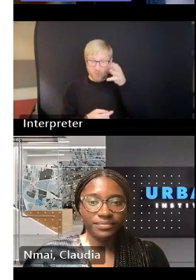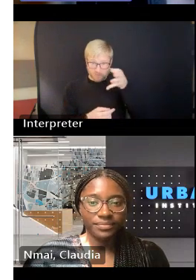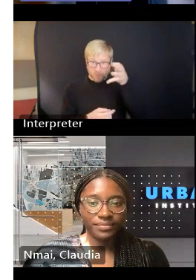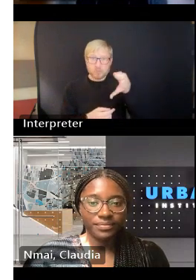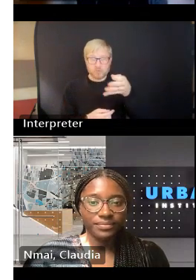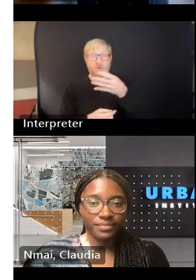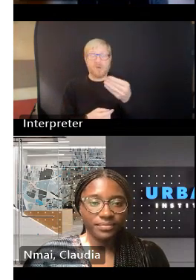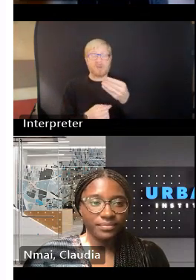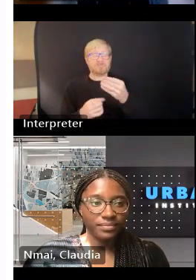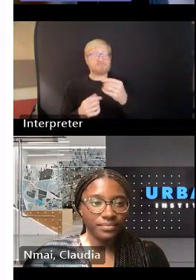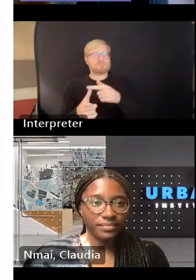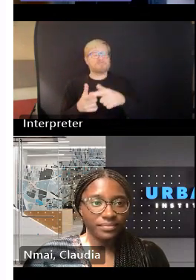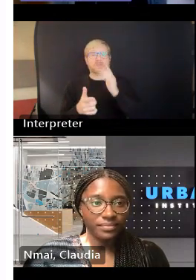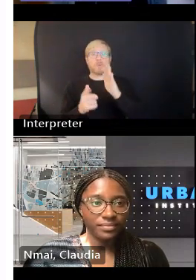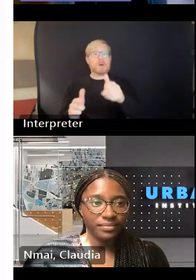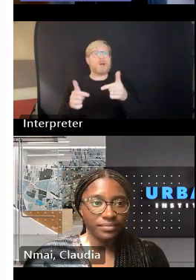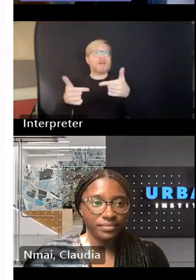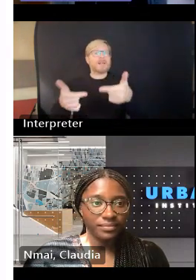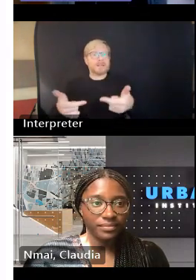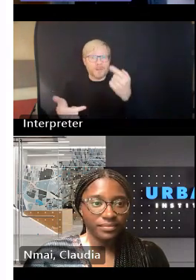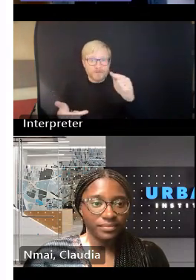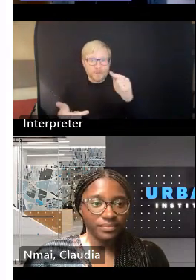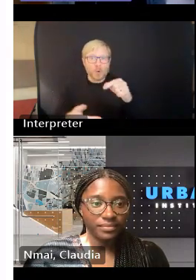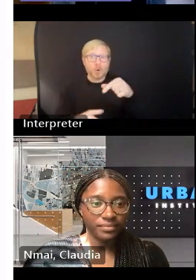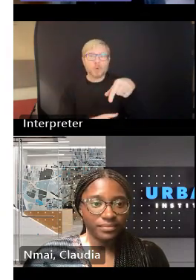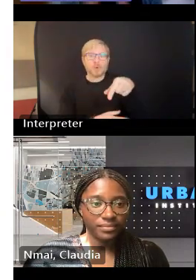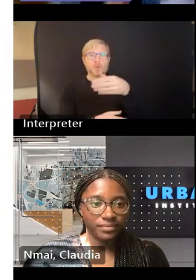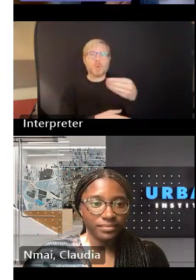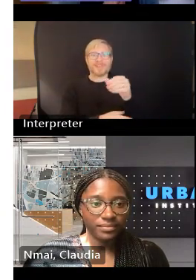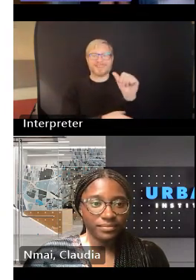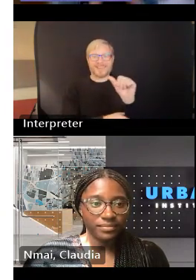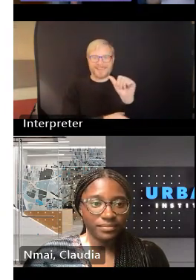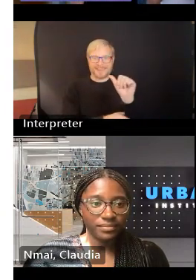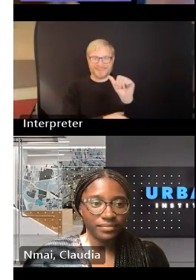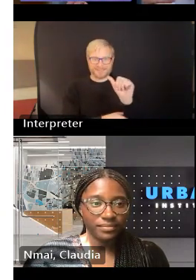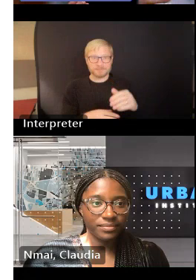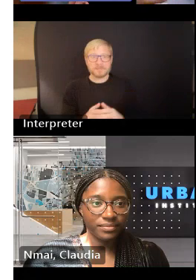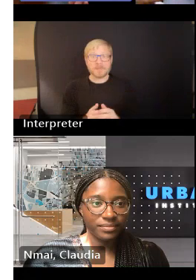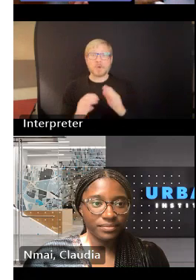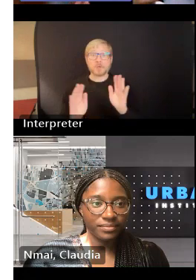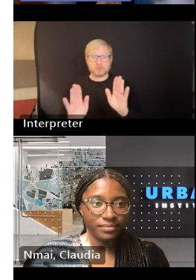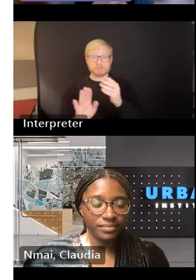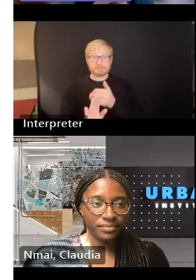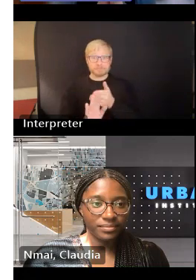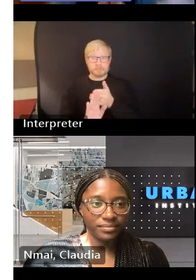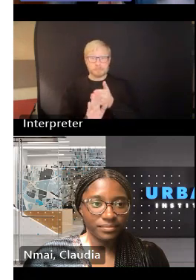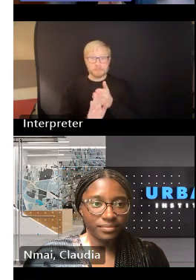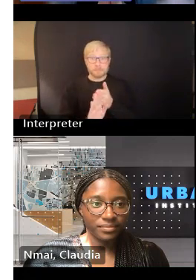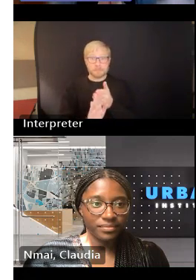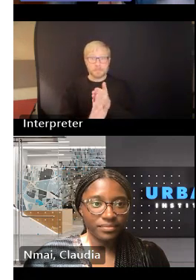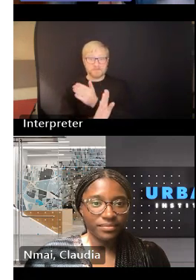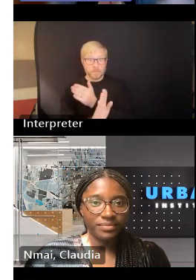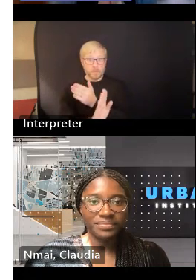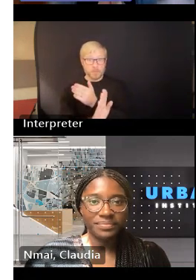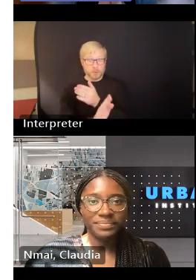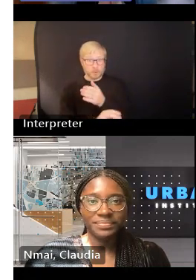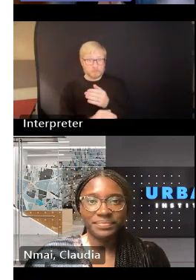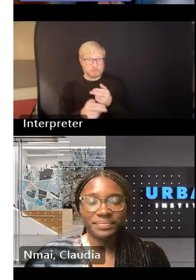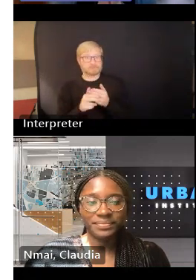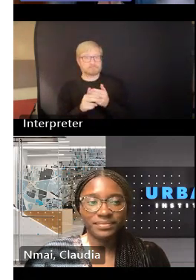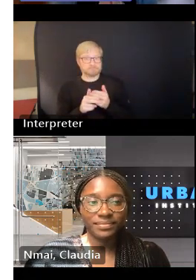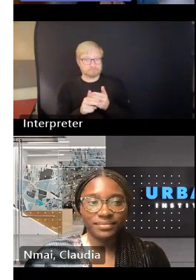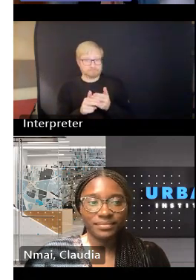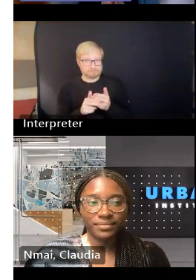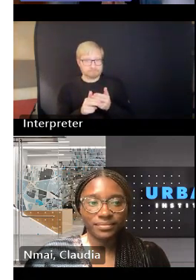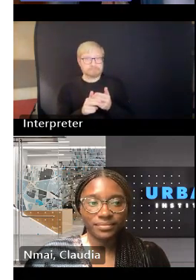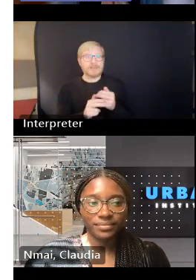all. So let's just go ahead and dive right in. But before that, very quickly, here are who you will